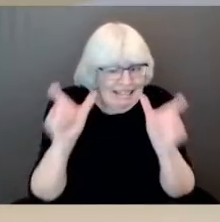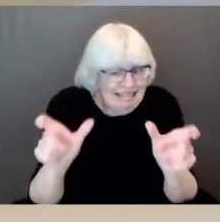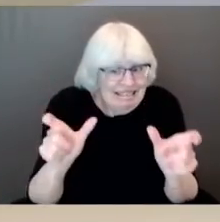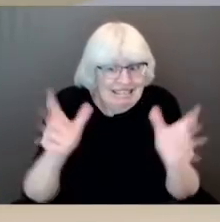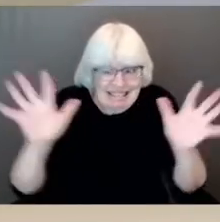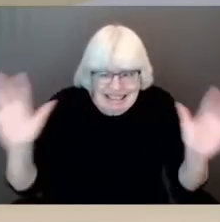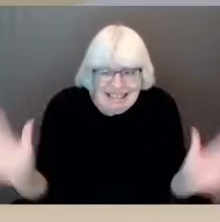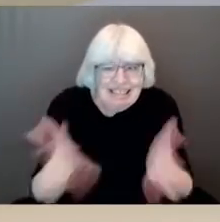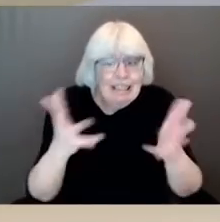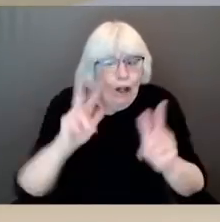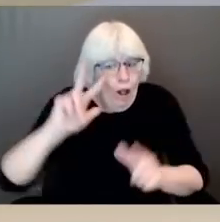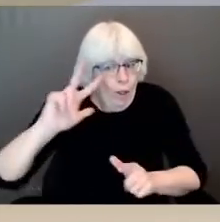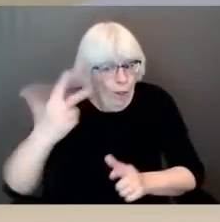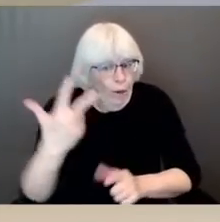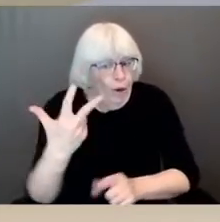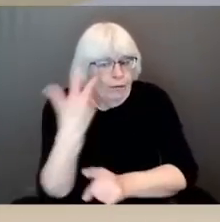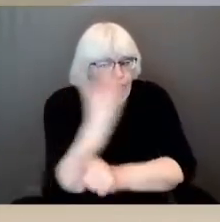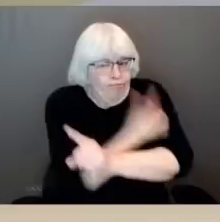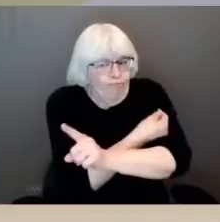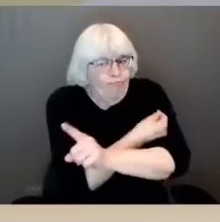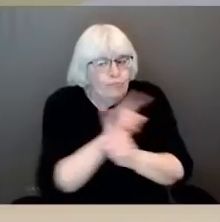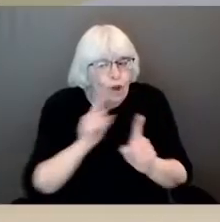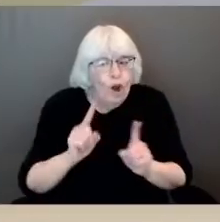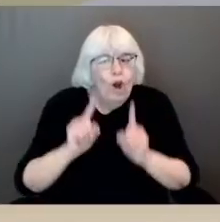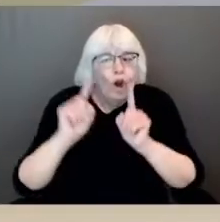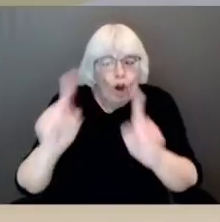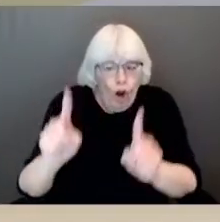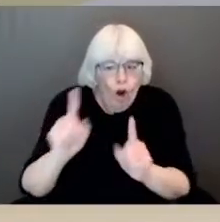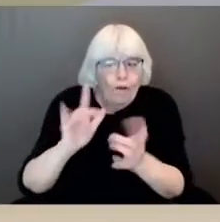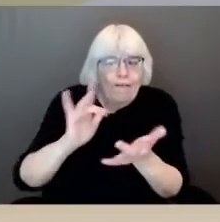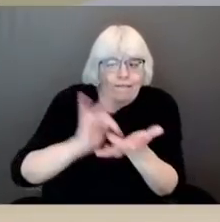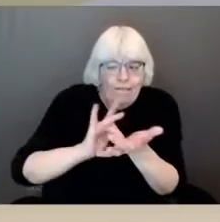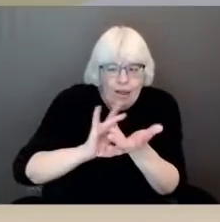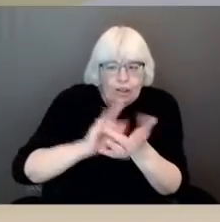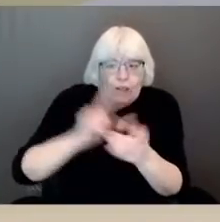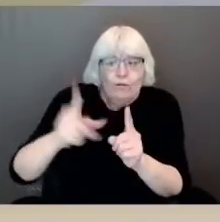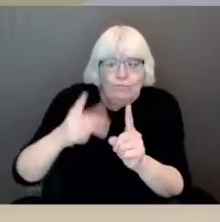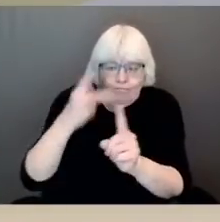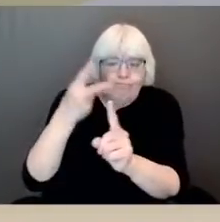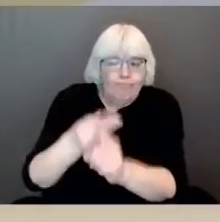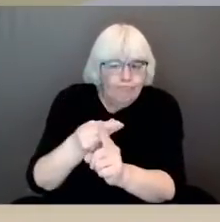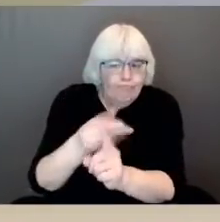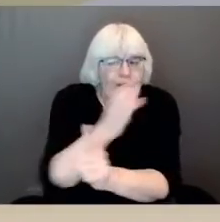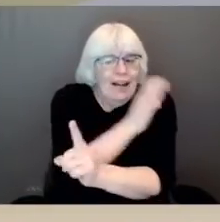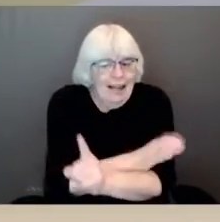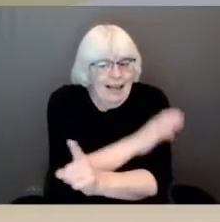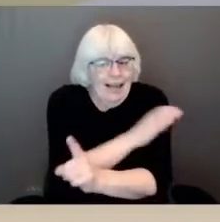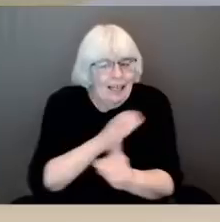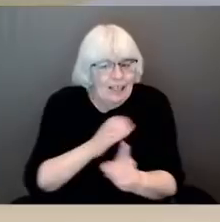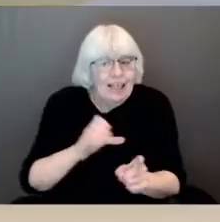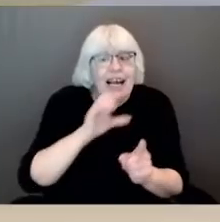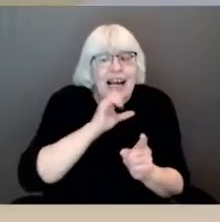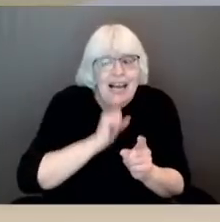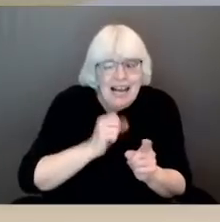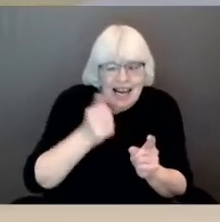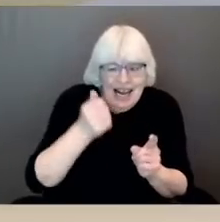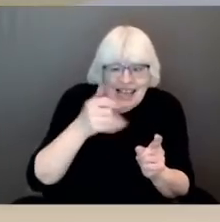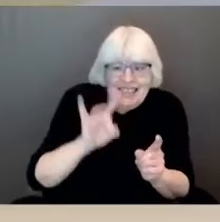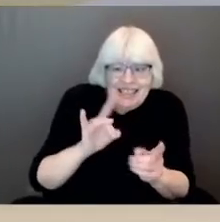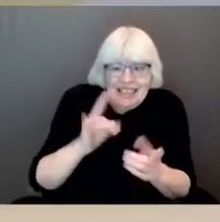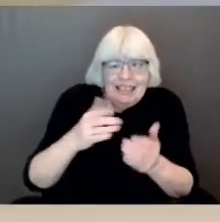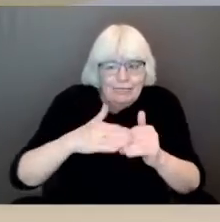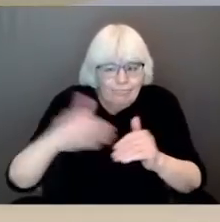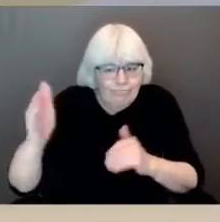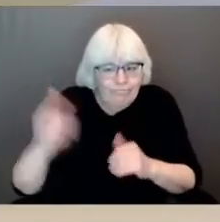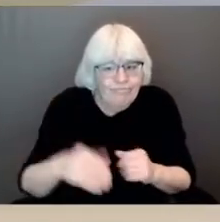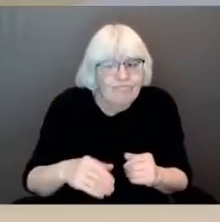vaccine clinic or pharmacy if over 18 years of age. Last week, the National Advisory Committee on Immunization,